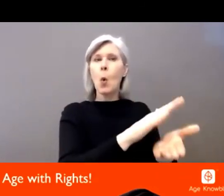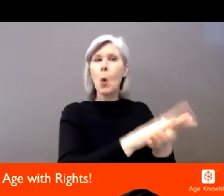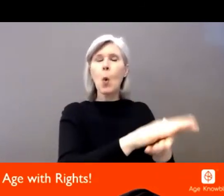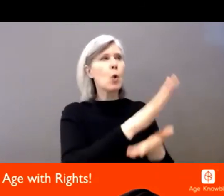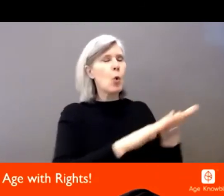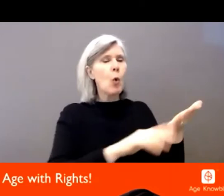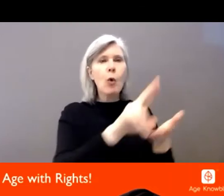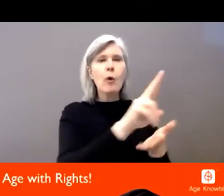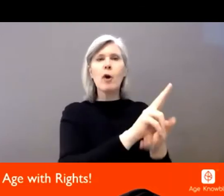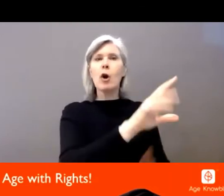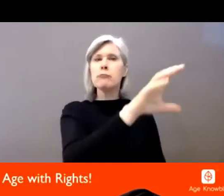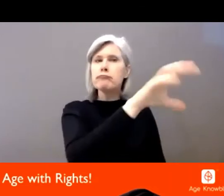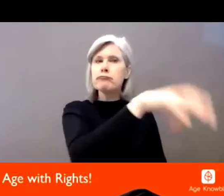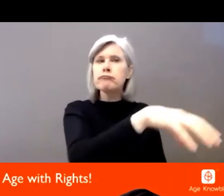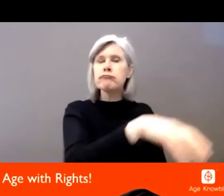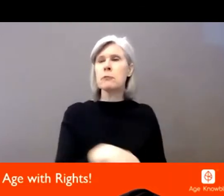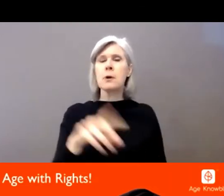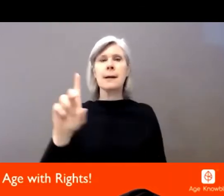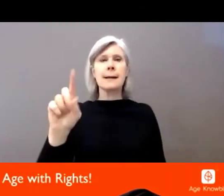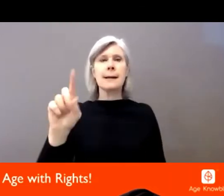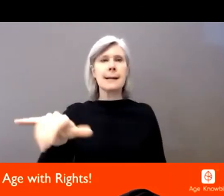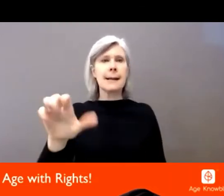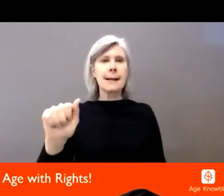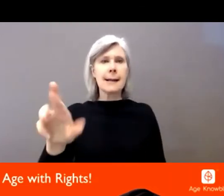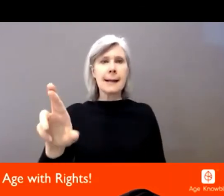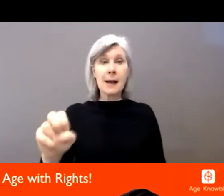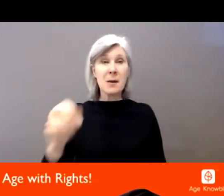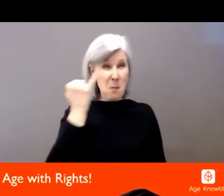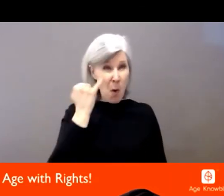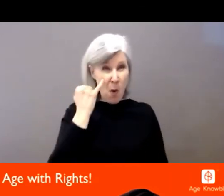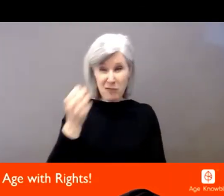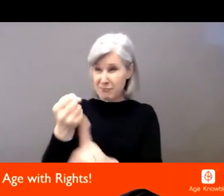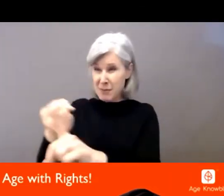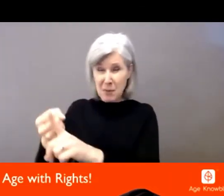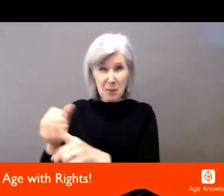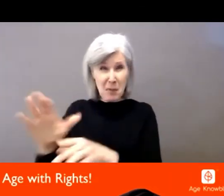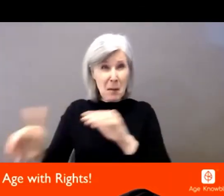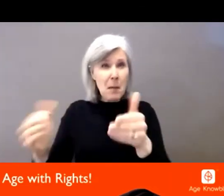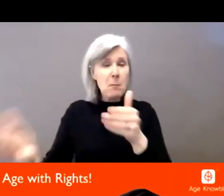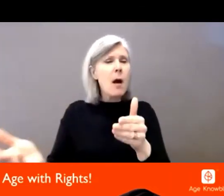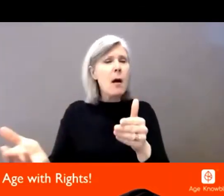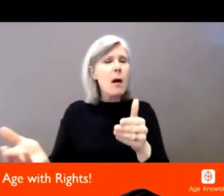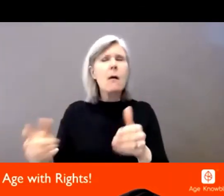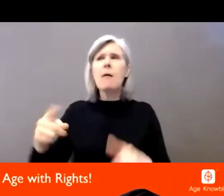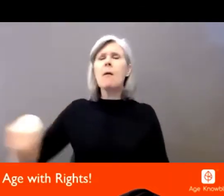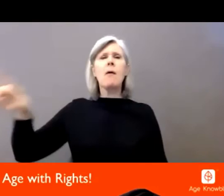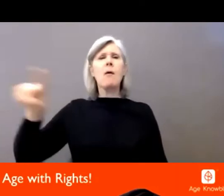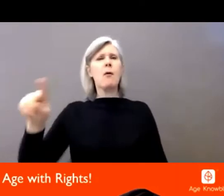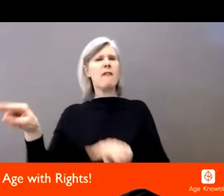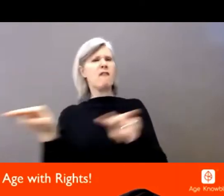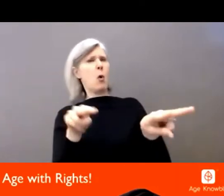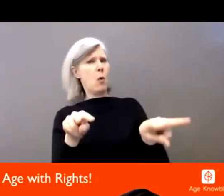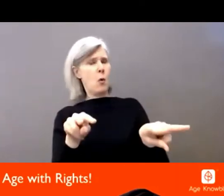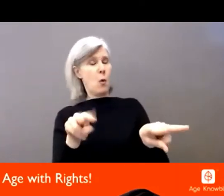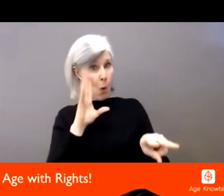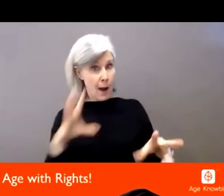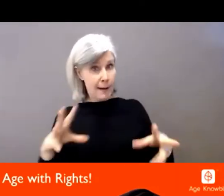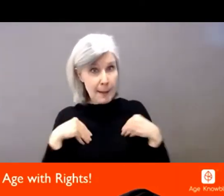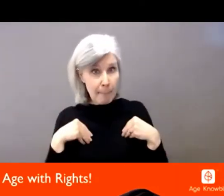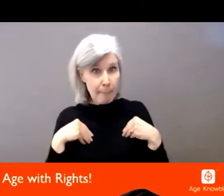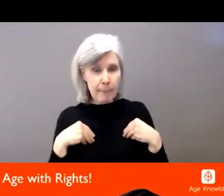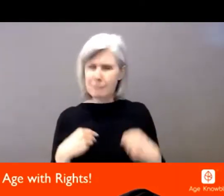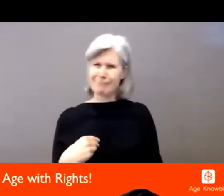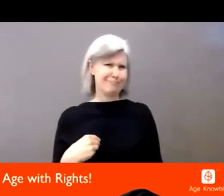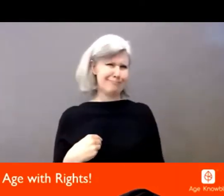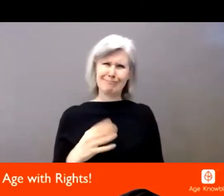to happen twice, and possibly, hopefully with vaccines, not a third time in long-term care. Now, our excellent speakers